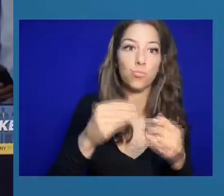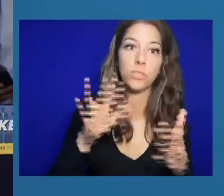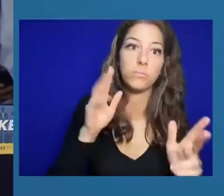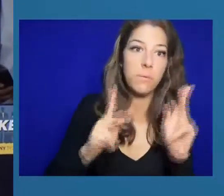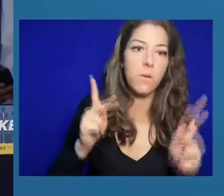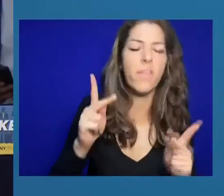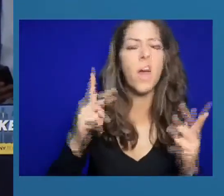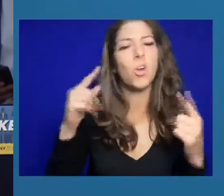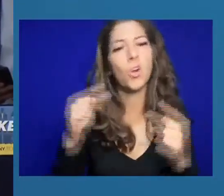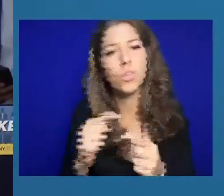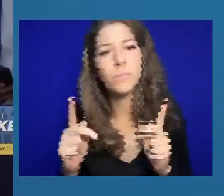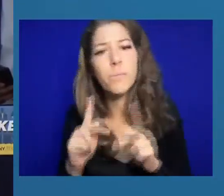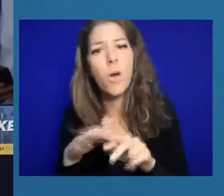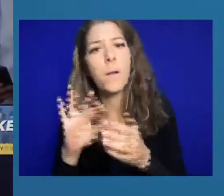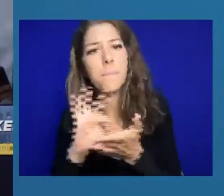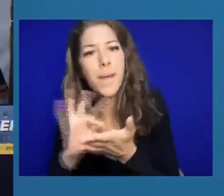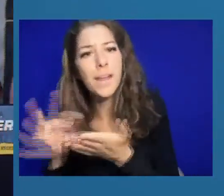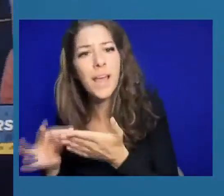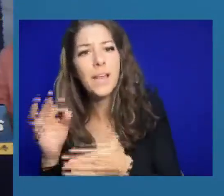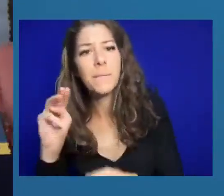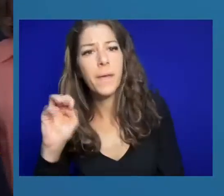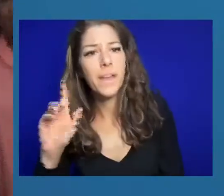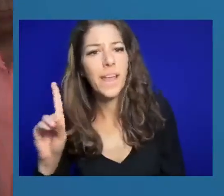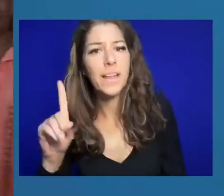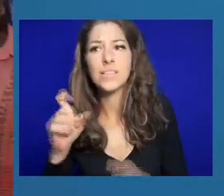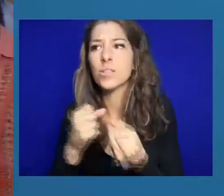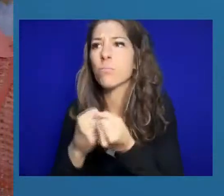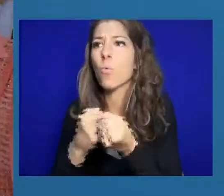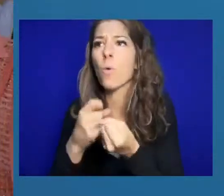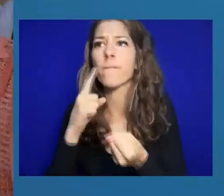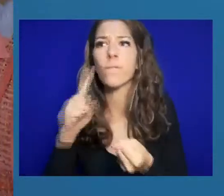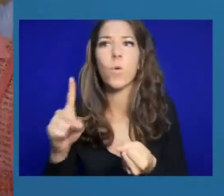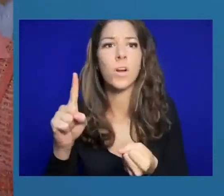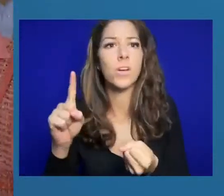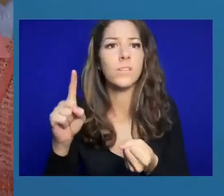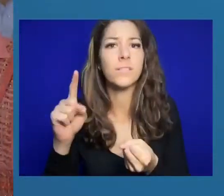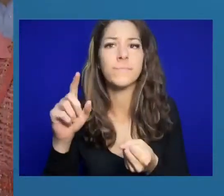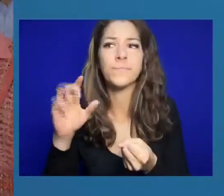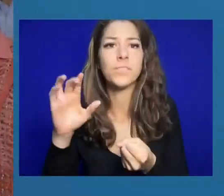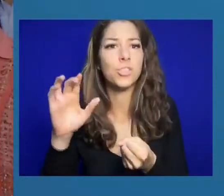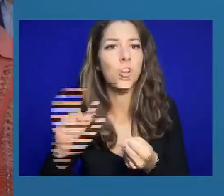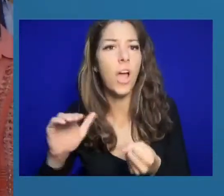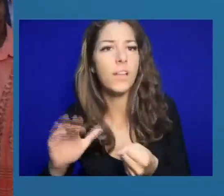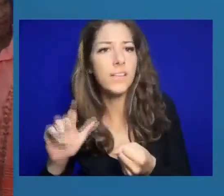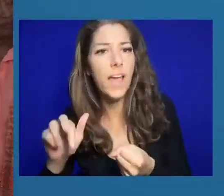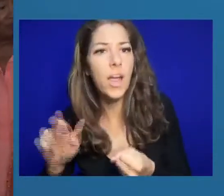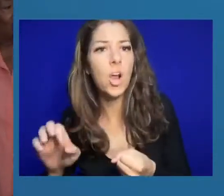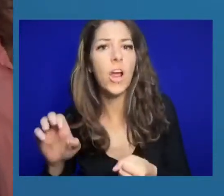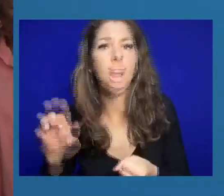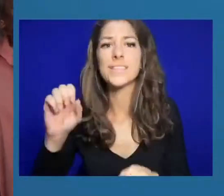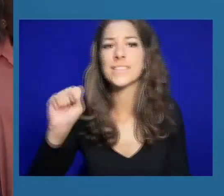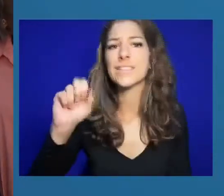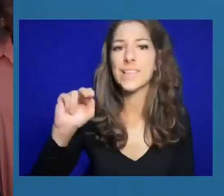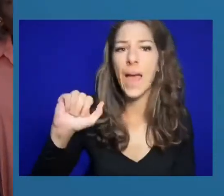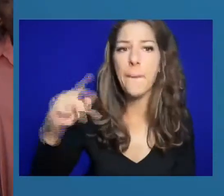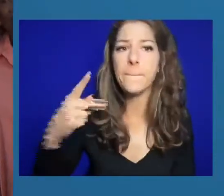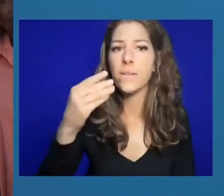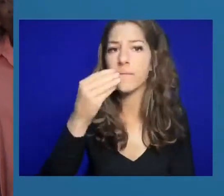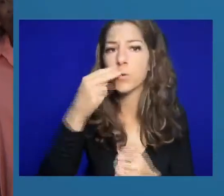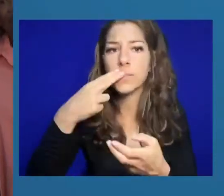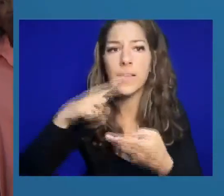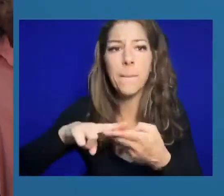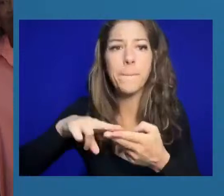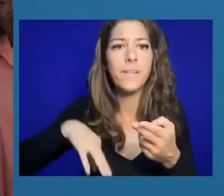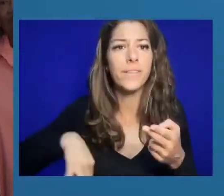who need the support for child care and SNAP benefits. My gosh, so many families rely on this. So